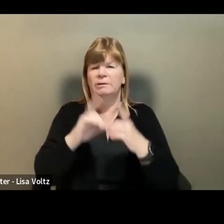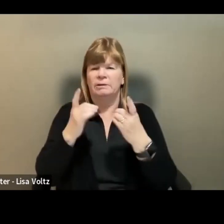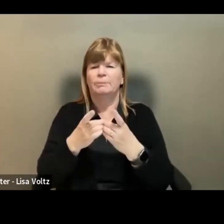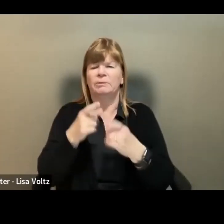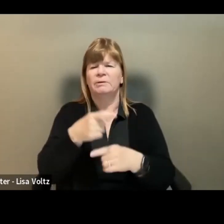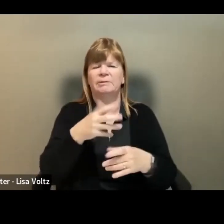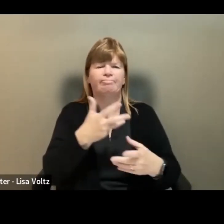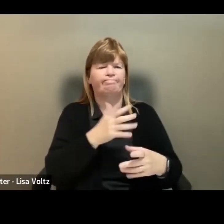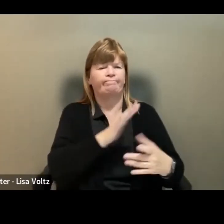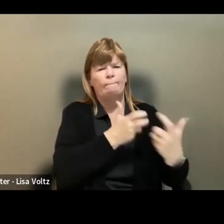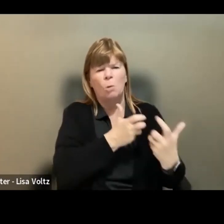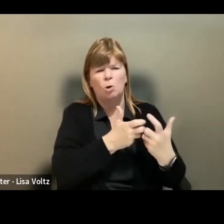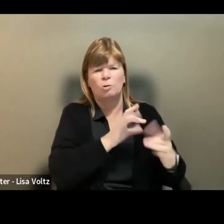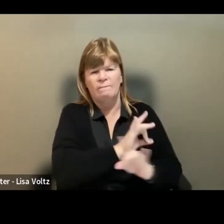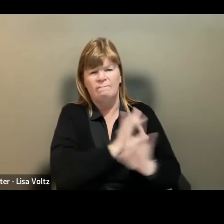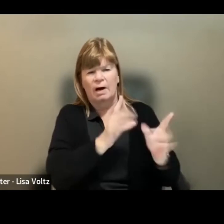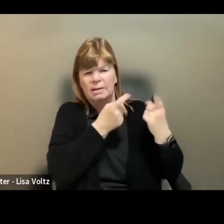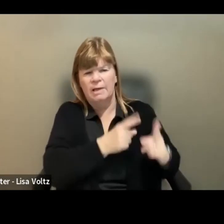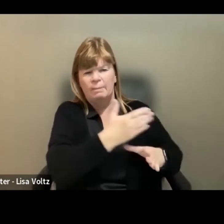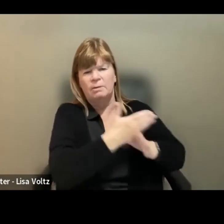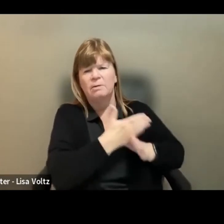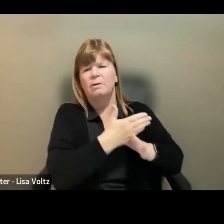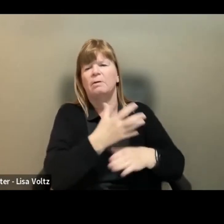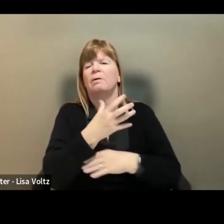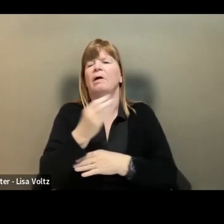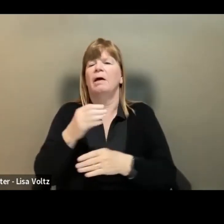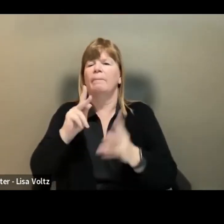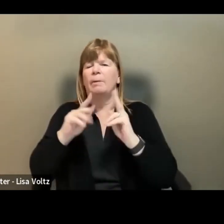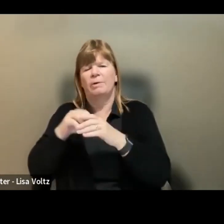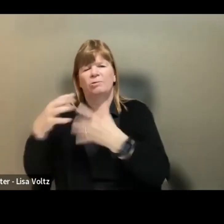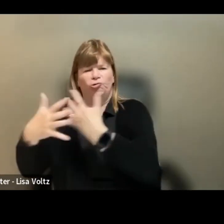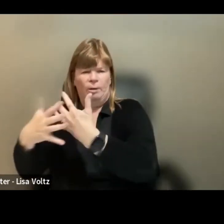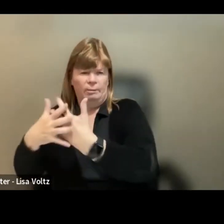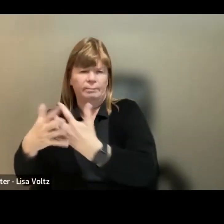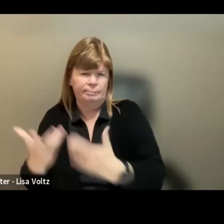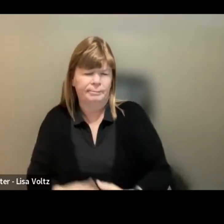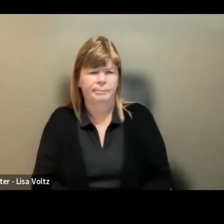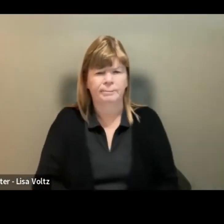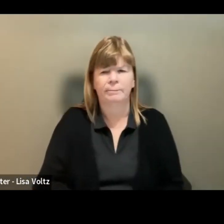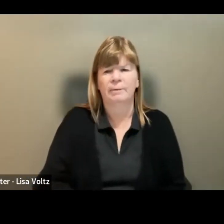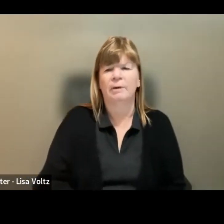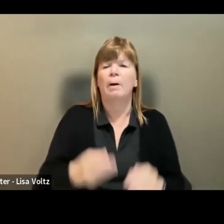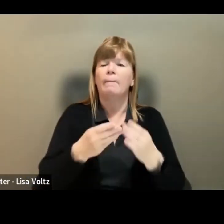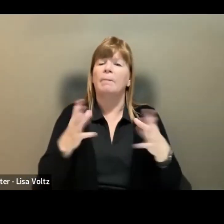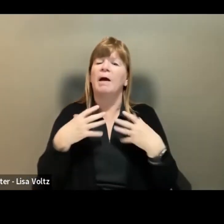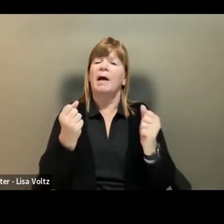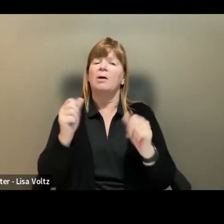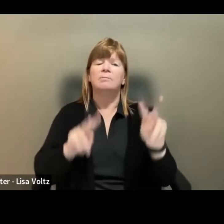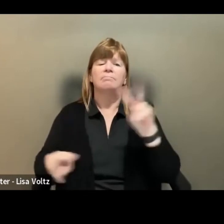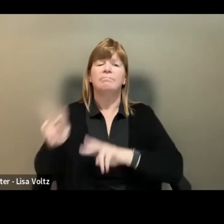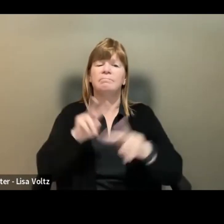violence, as well as people in correctional facilities. So public health surveillance really allows for